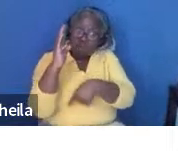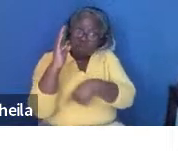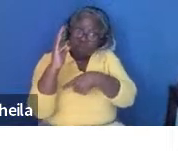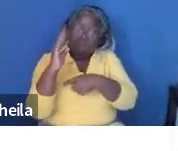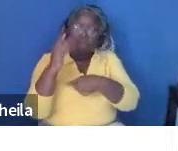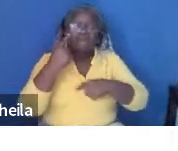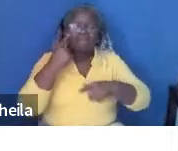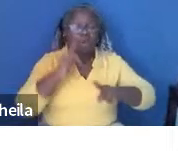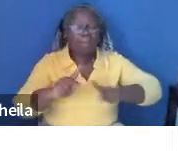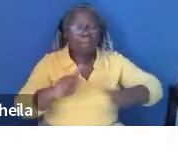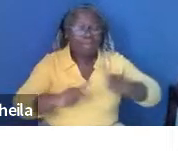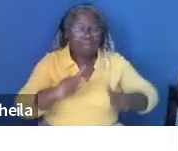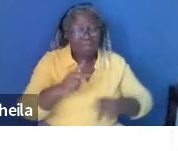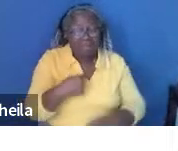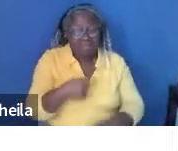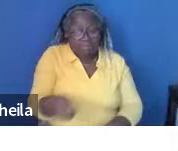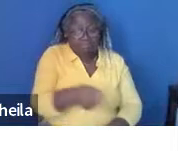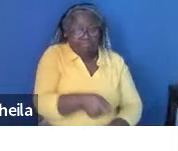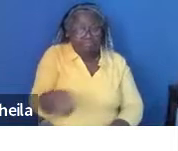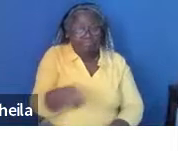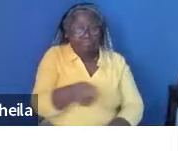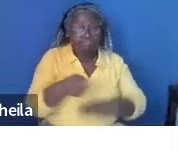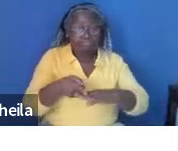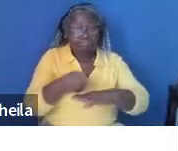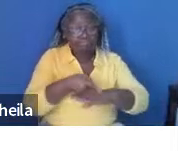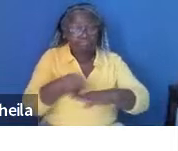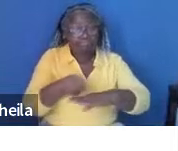standards and more safe.